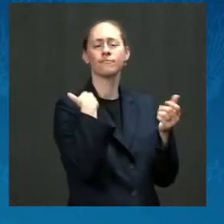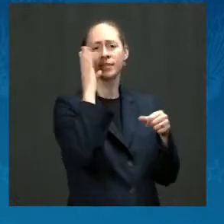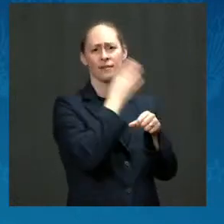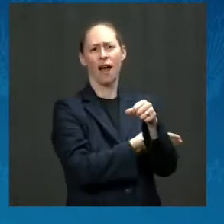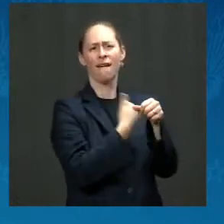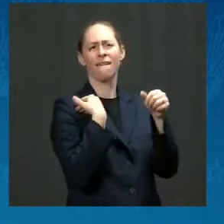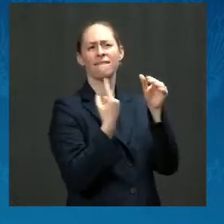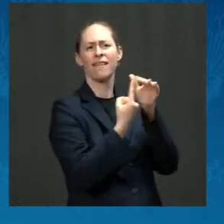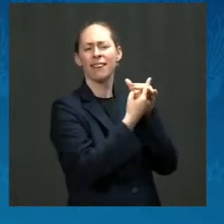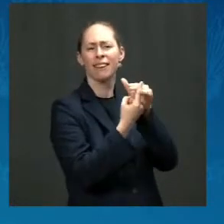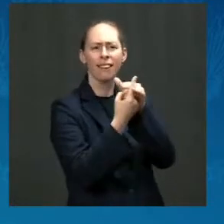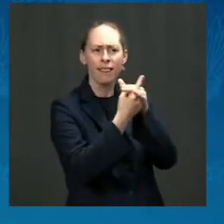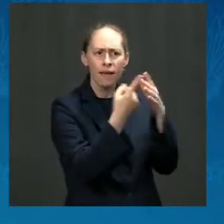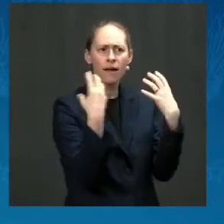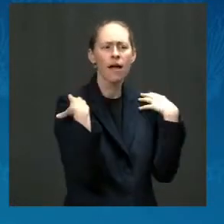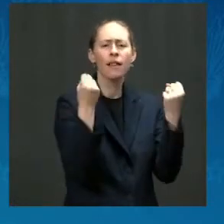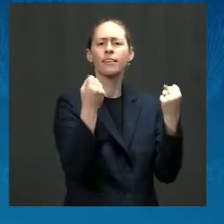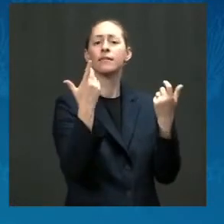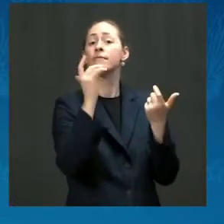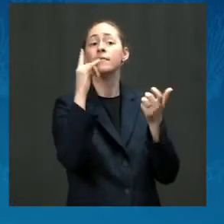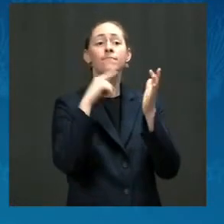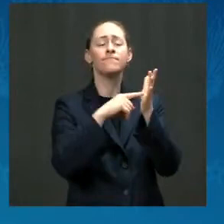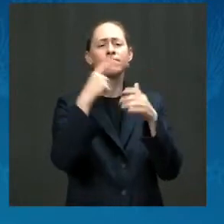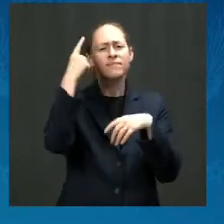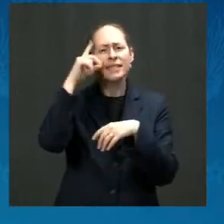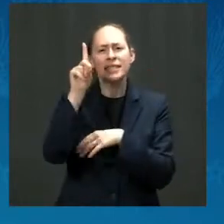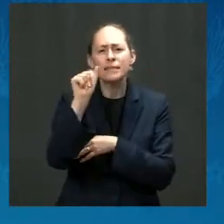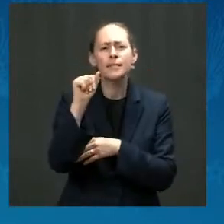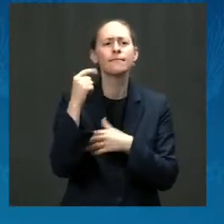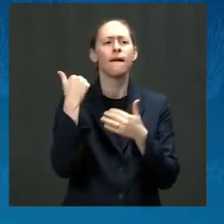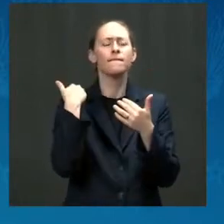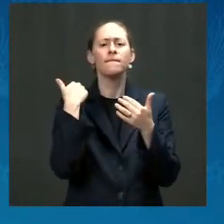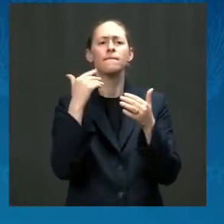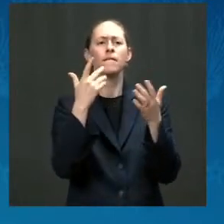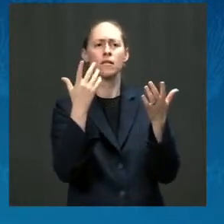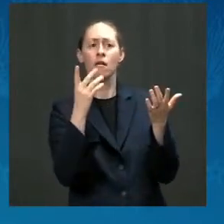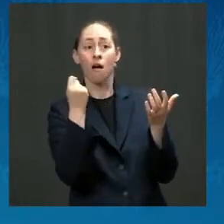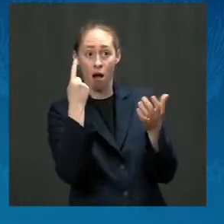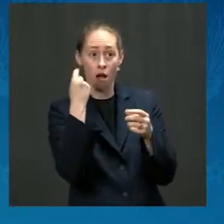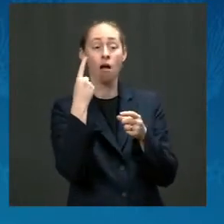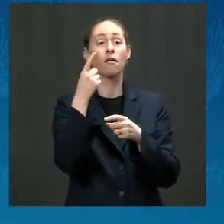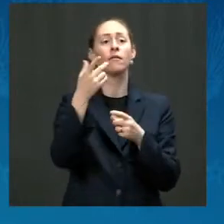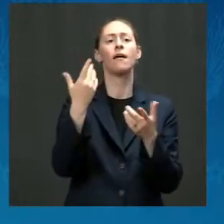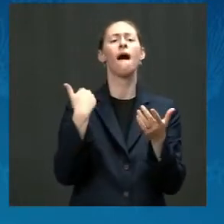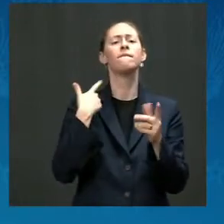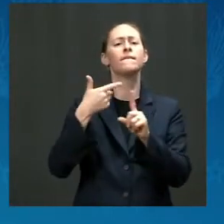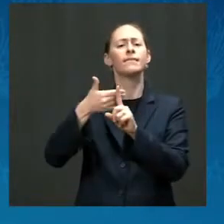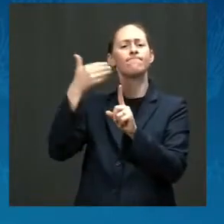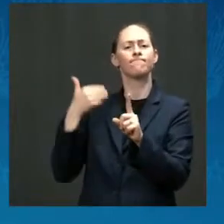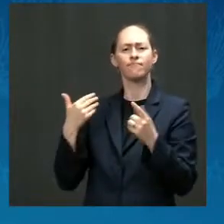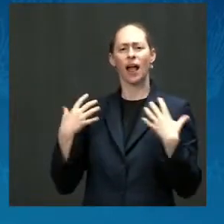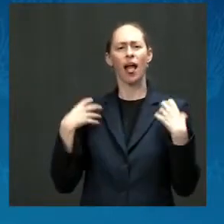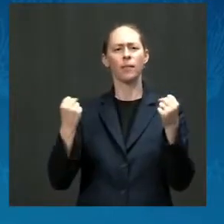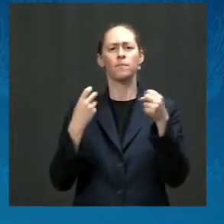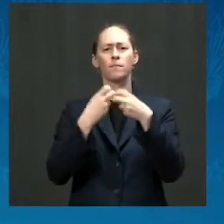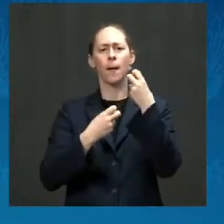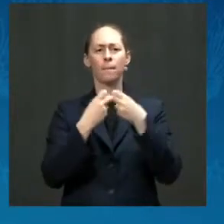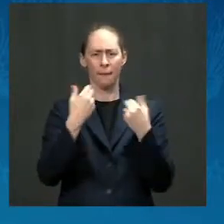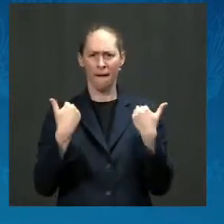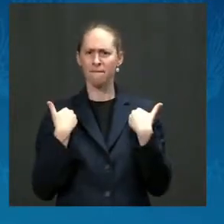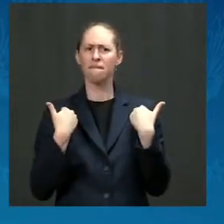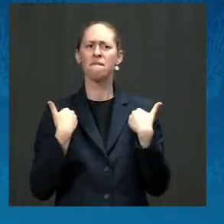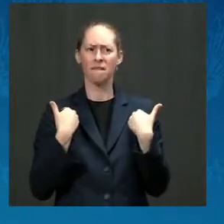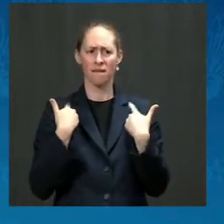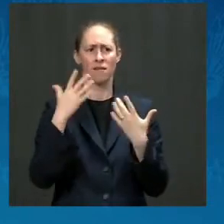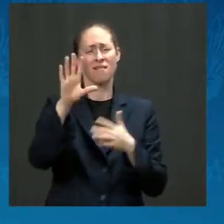few pre-existing conditions. In fact, everyone in my family has pre-existing conditions, from my husband's high